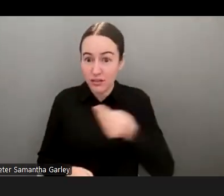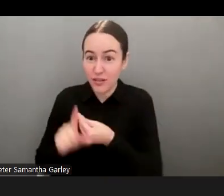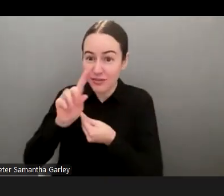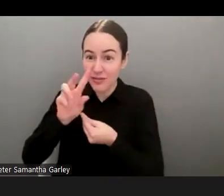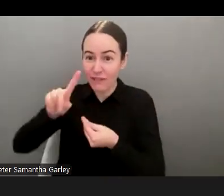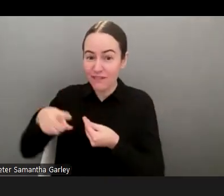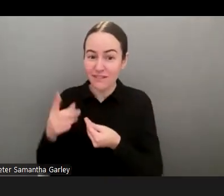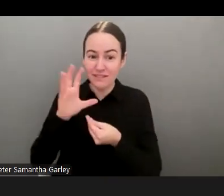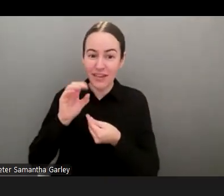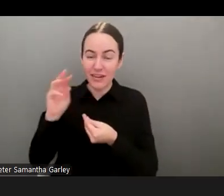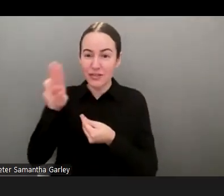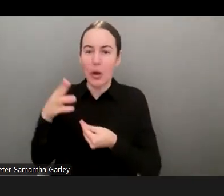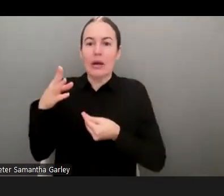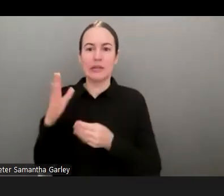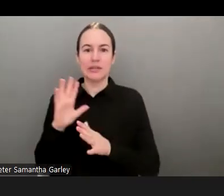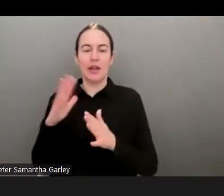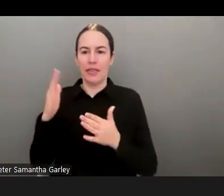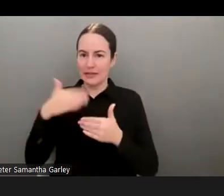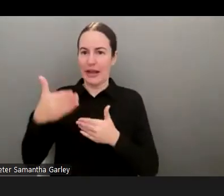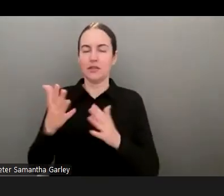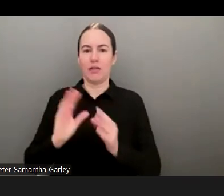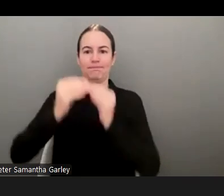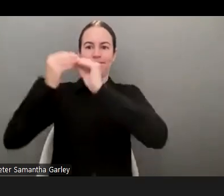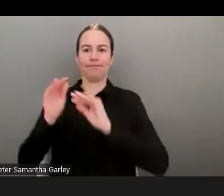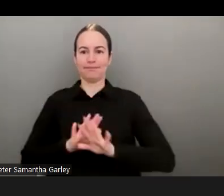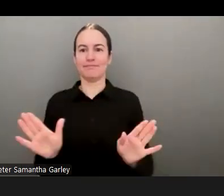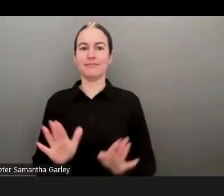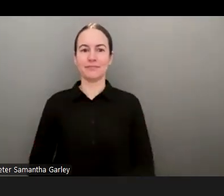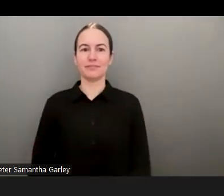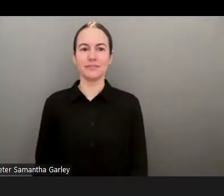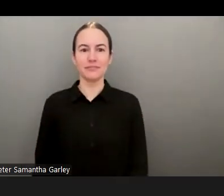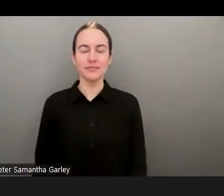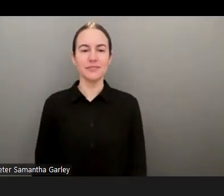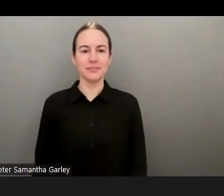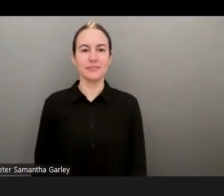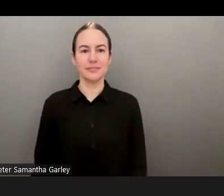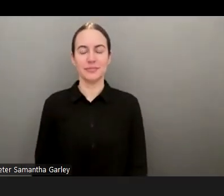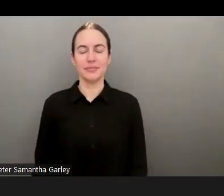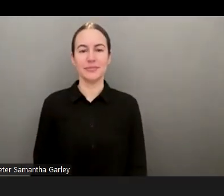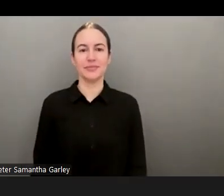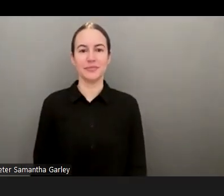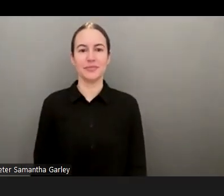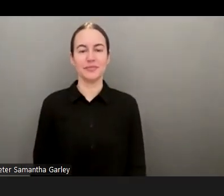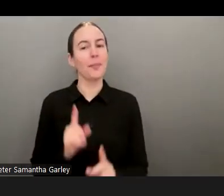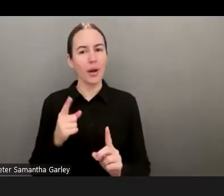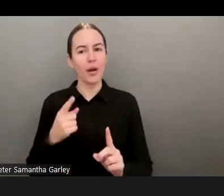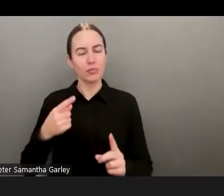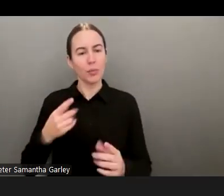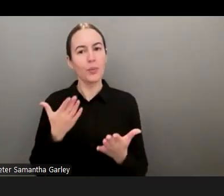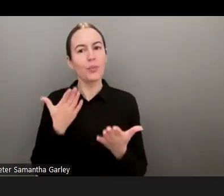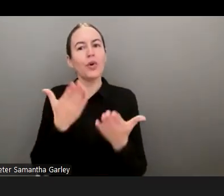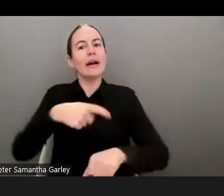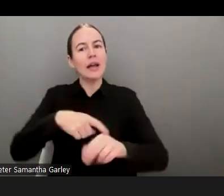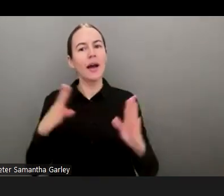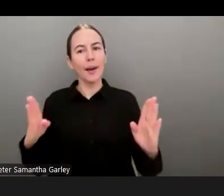but in addition to the deadline, so they had time to fix things. Yeah. Okay, very interesting. So it may